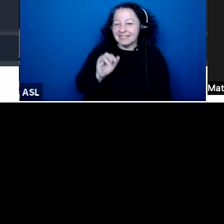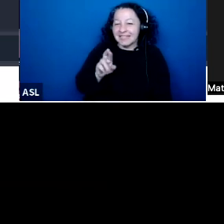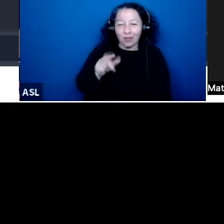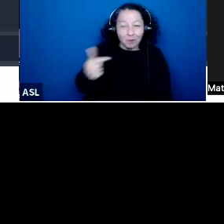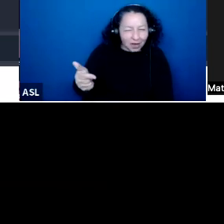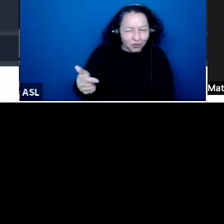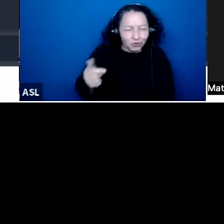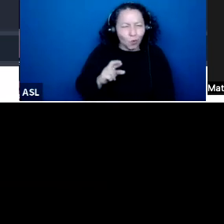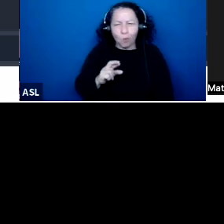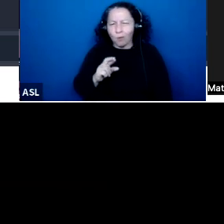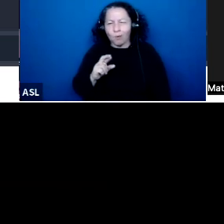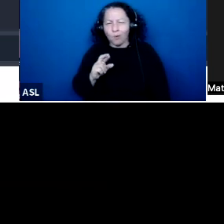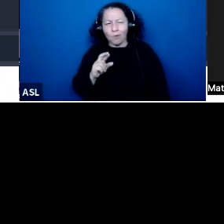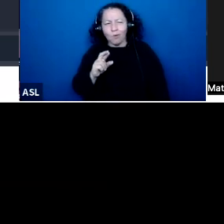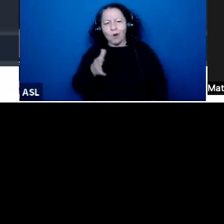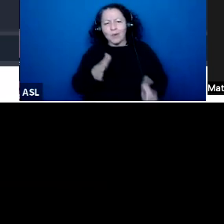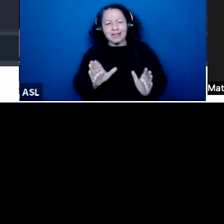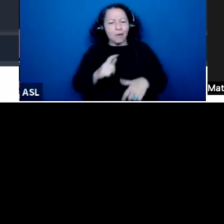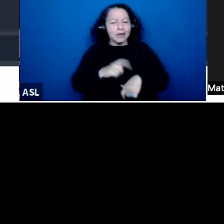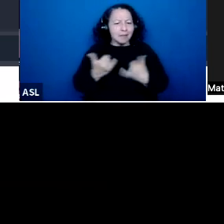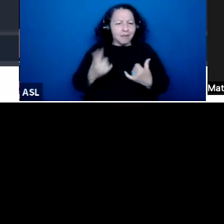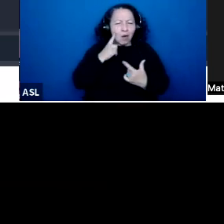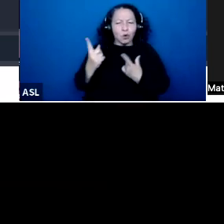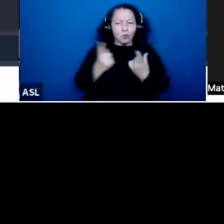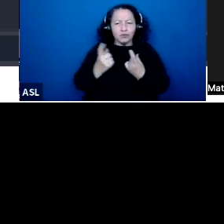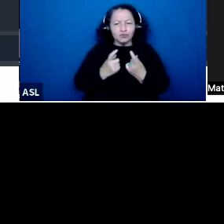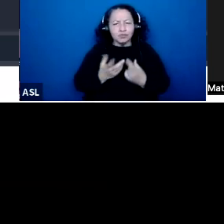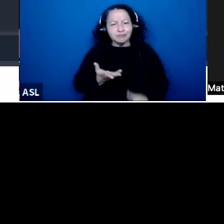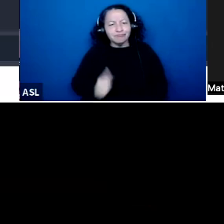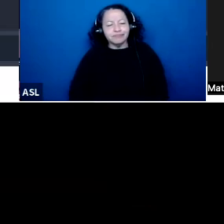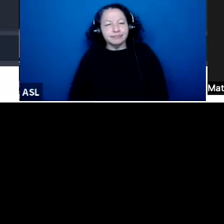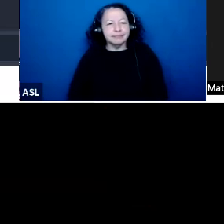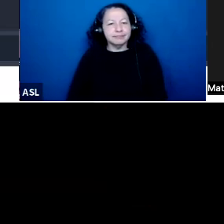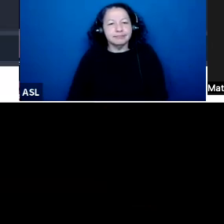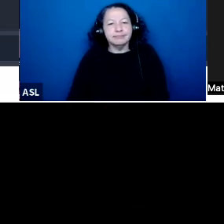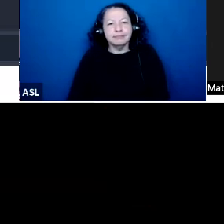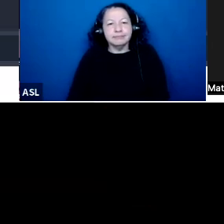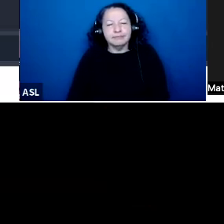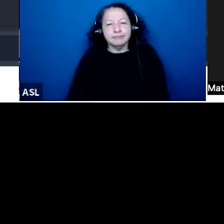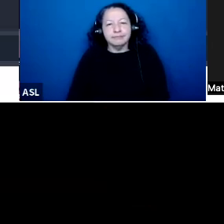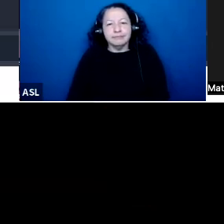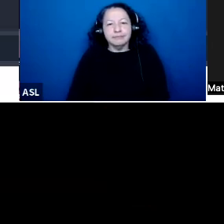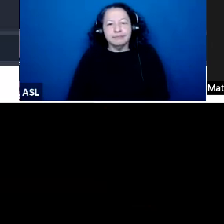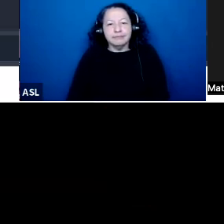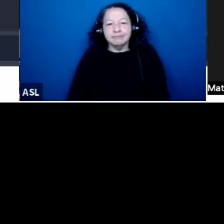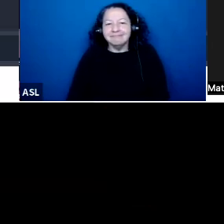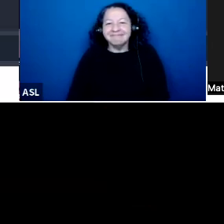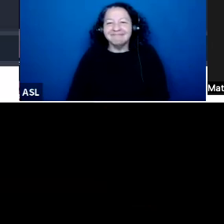And Taylor, do I pass this back to you or do we give space for folks to ask questions?